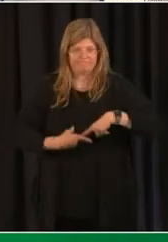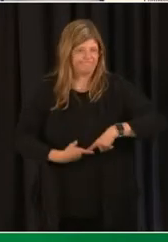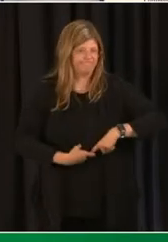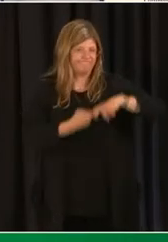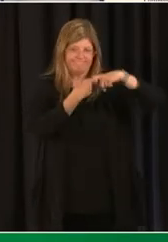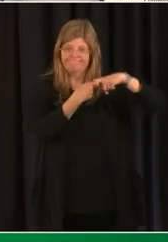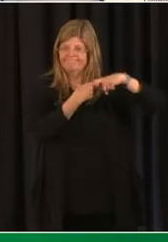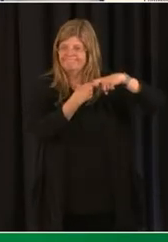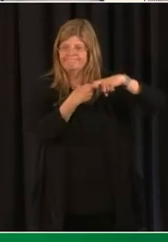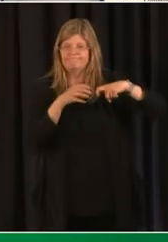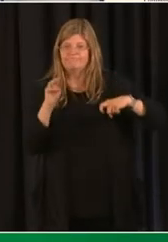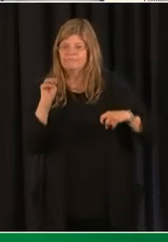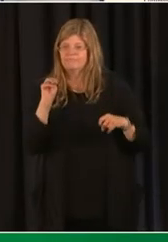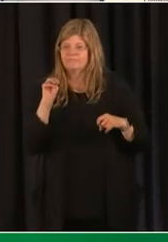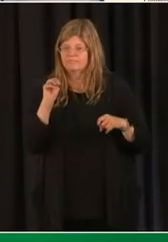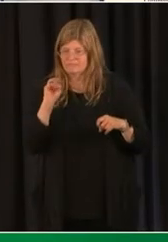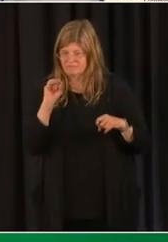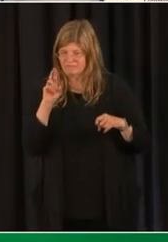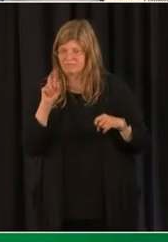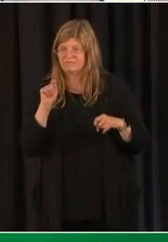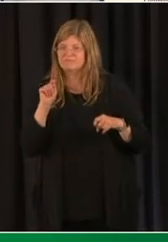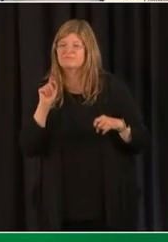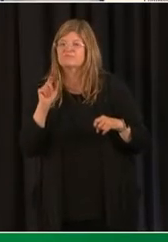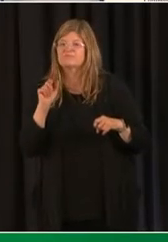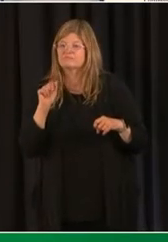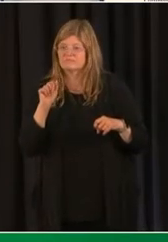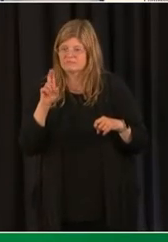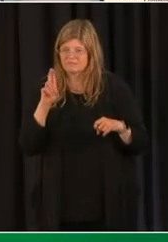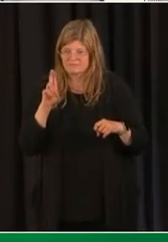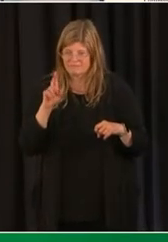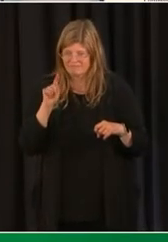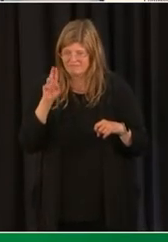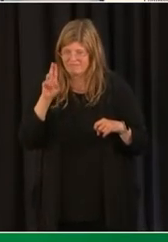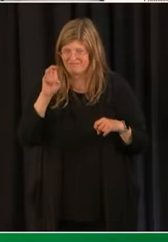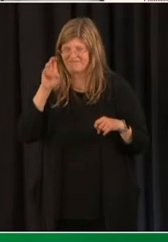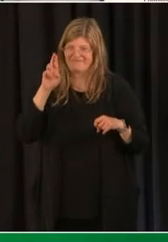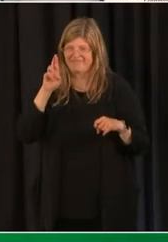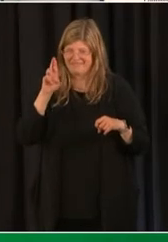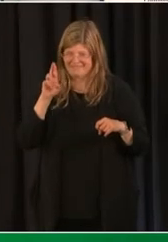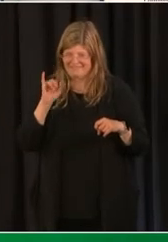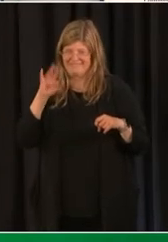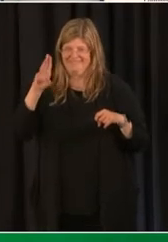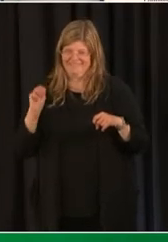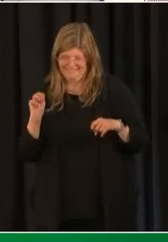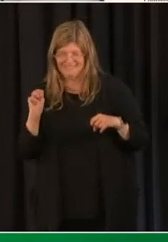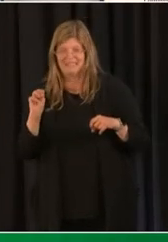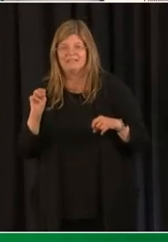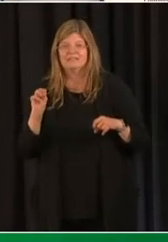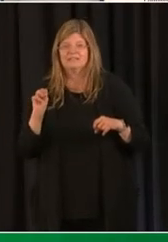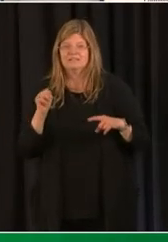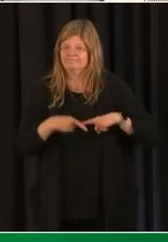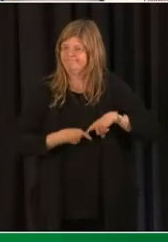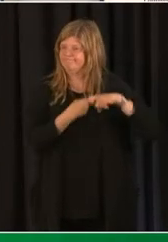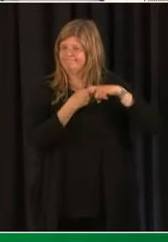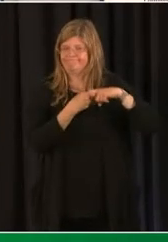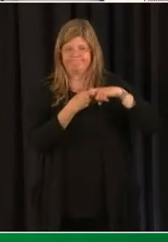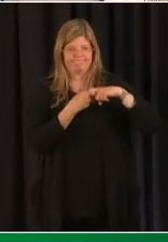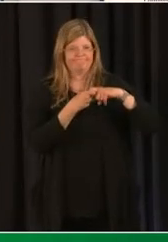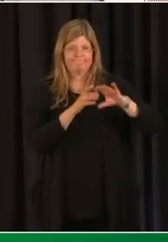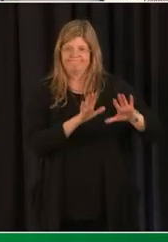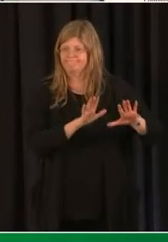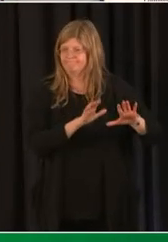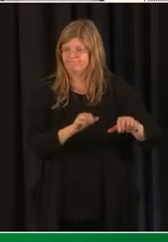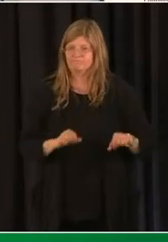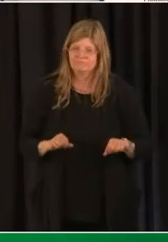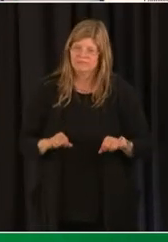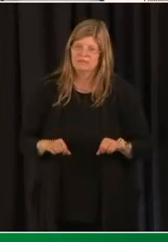likely save the district millions of taxpayer dollars and will allow the Council to enact critical rent